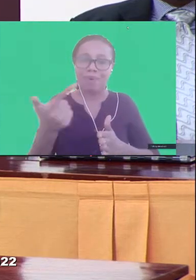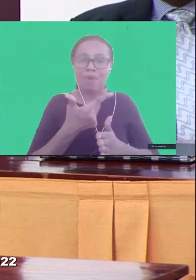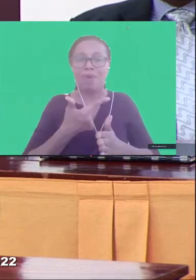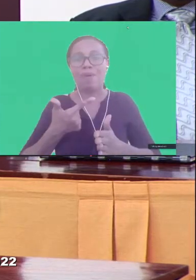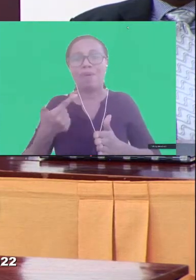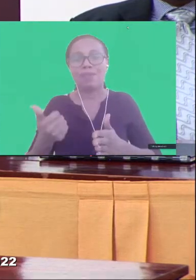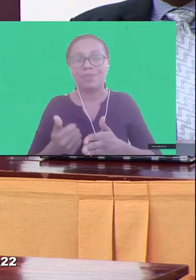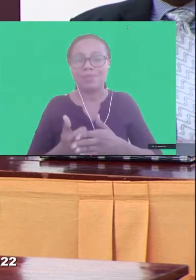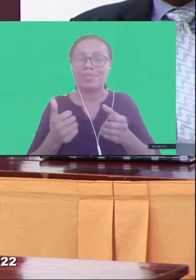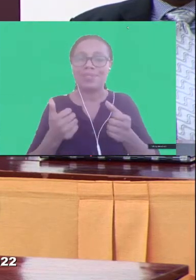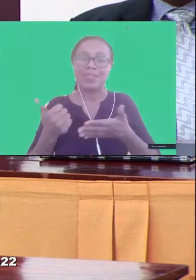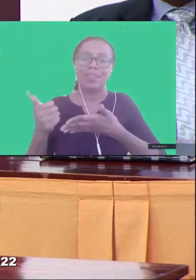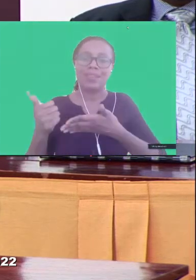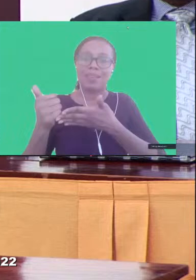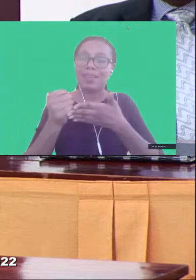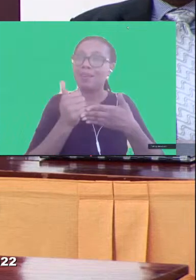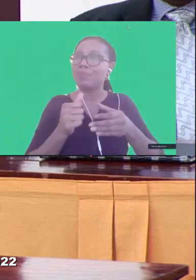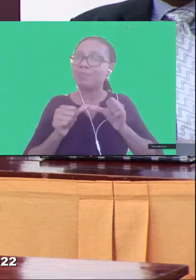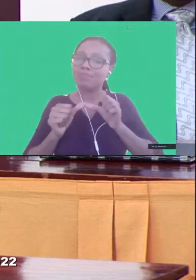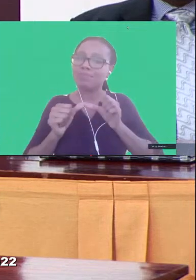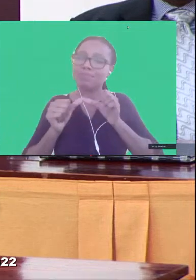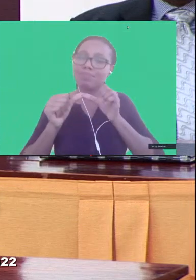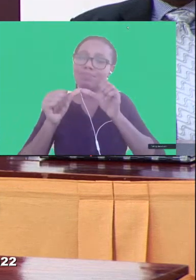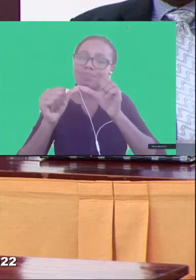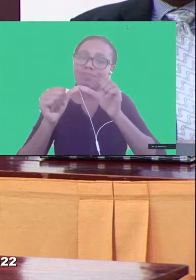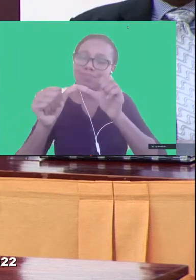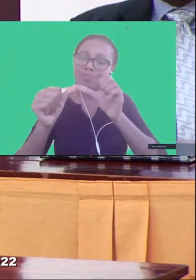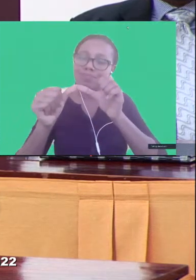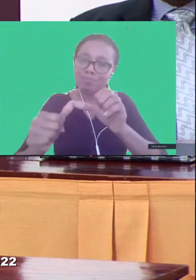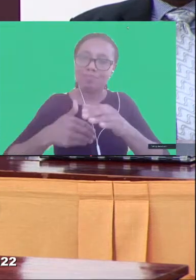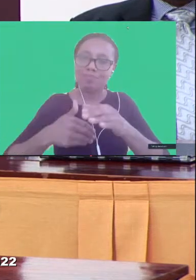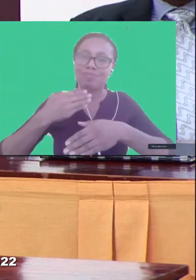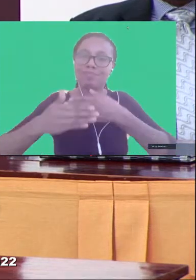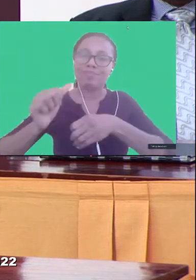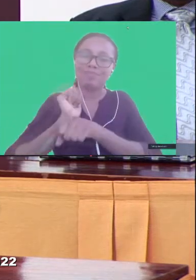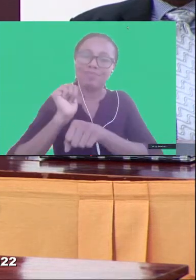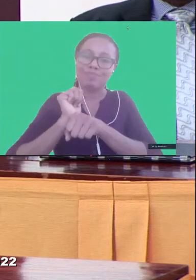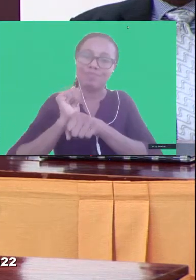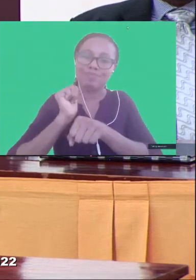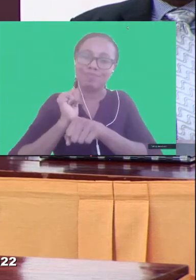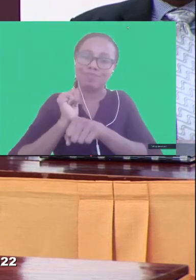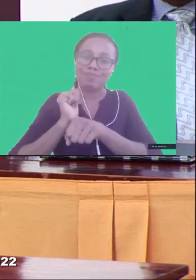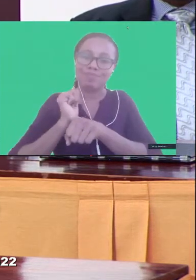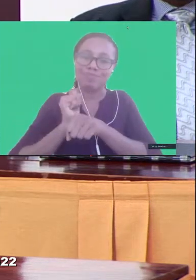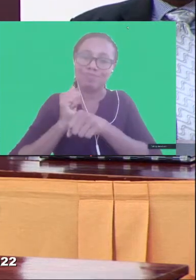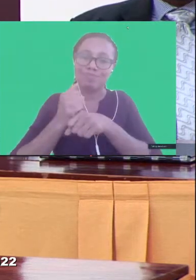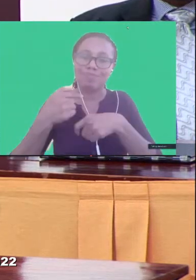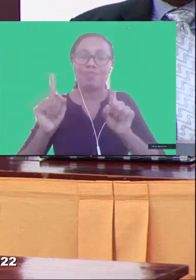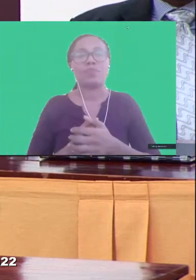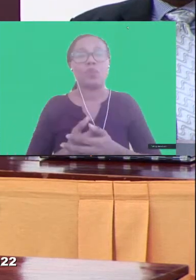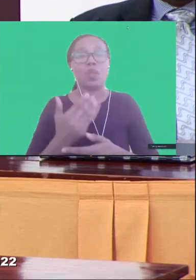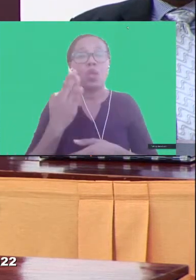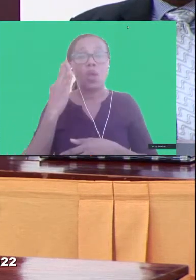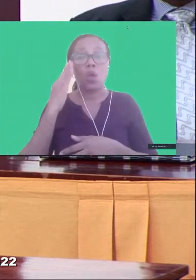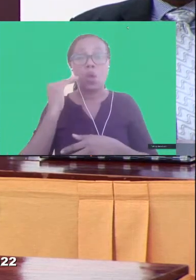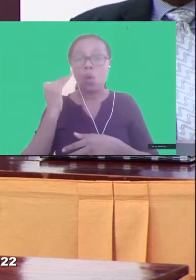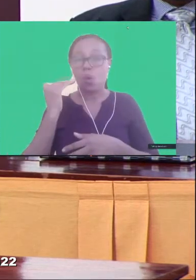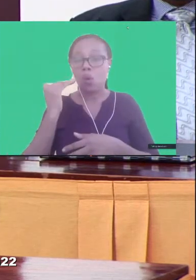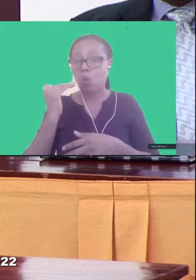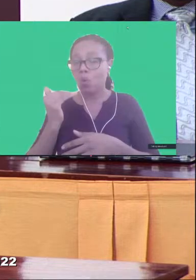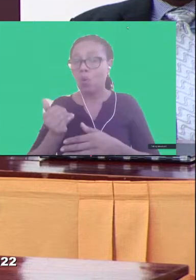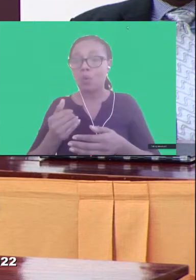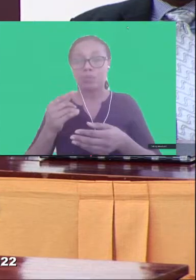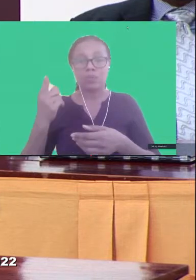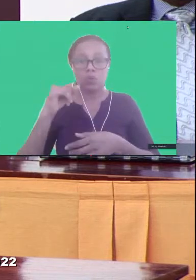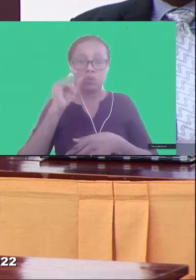that provides a good overview for the Leader of the Opposition in terms of the question he asked about our plans for the offshore. Thank